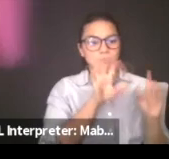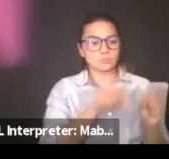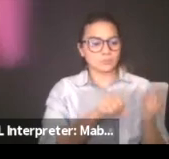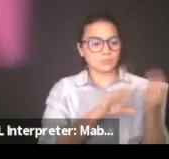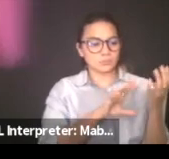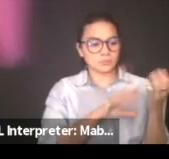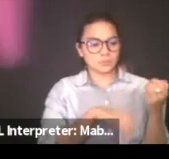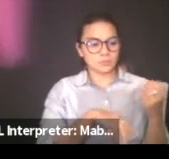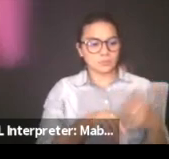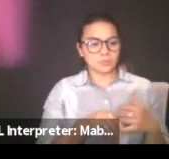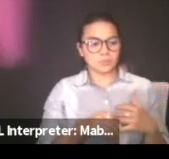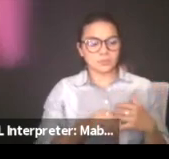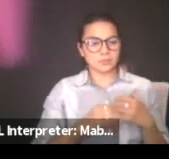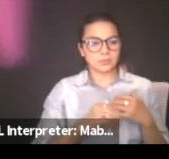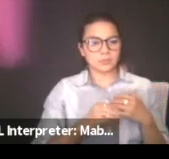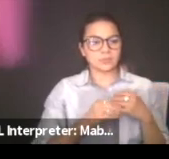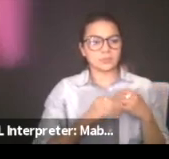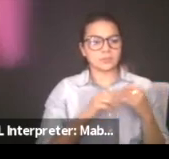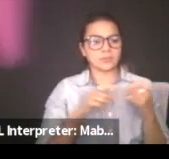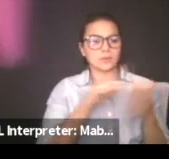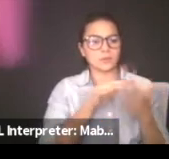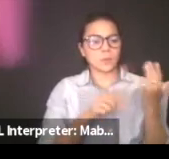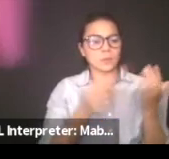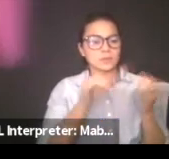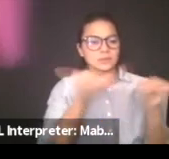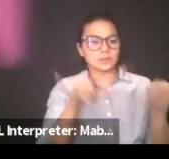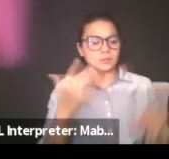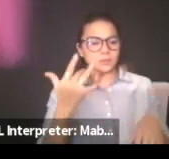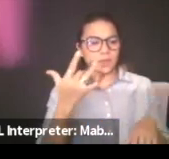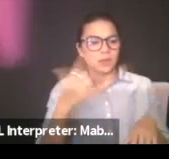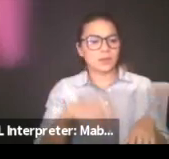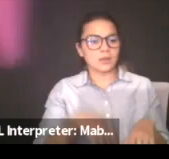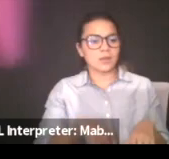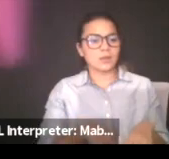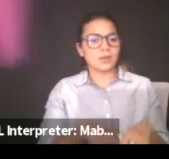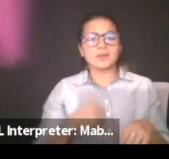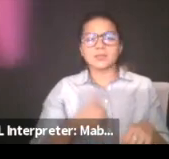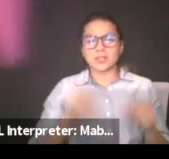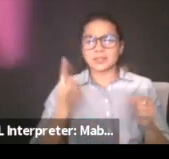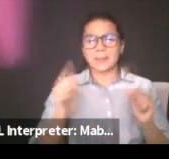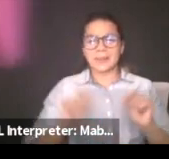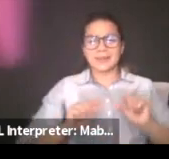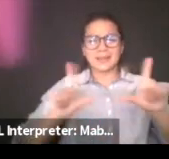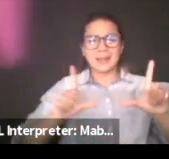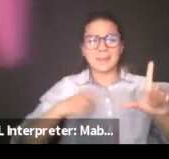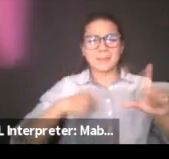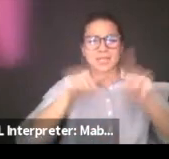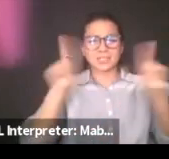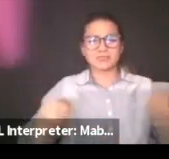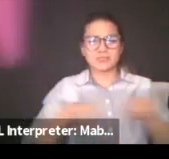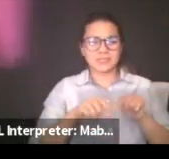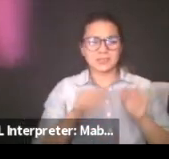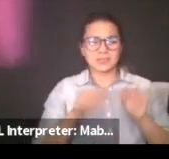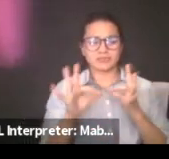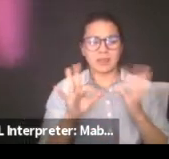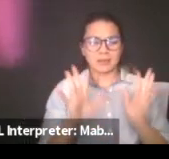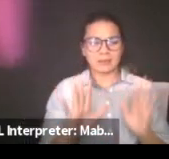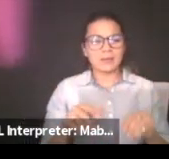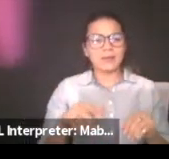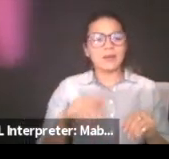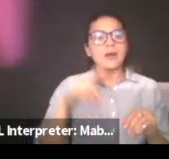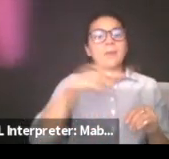anti-violence field became so entangled with the police to begin with. Was it always like this? Is